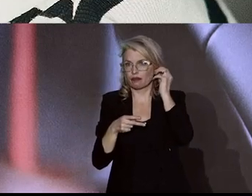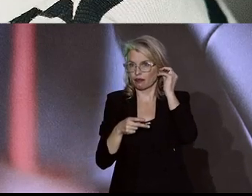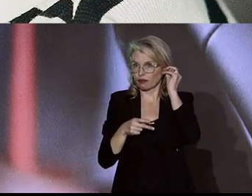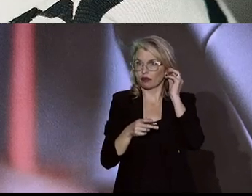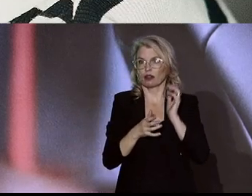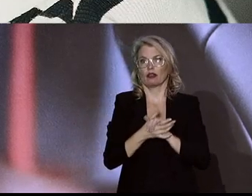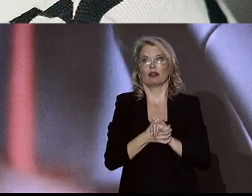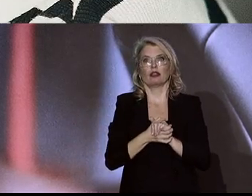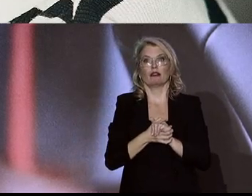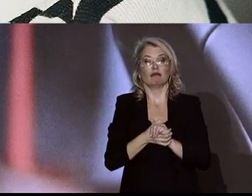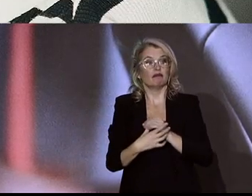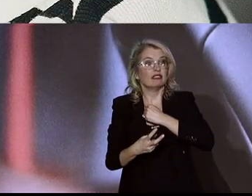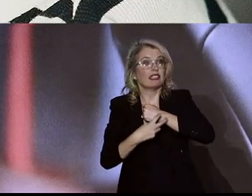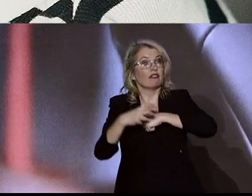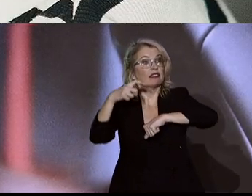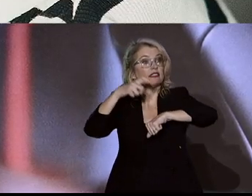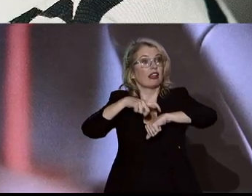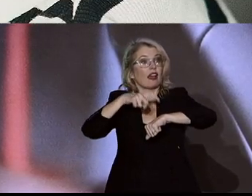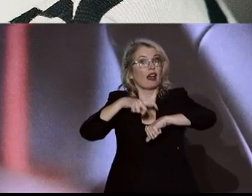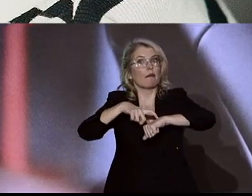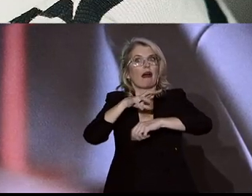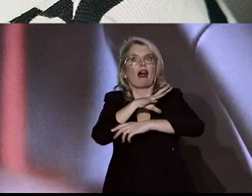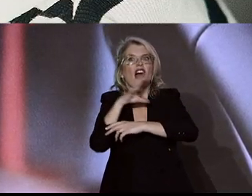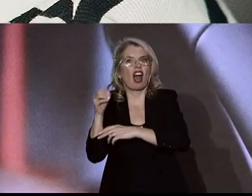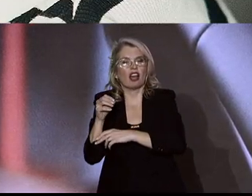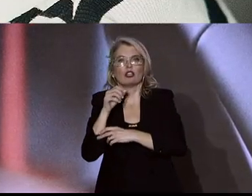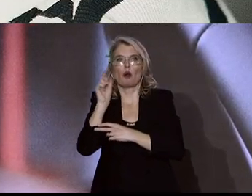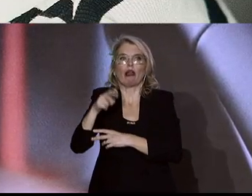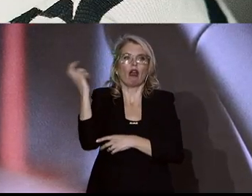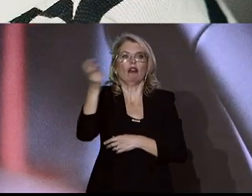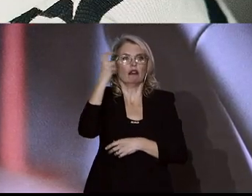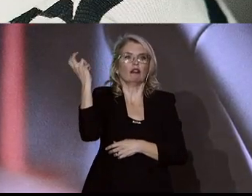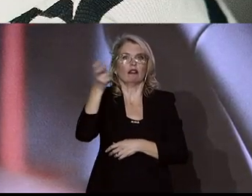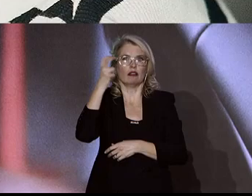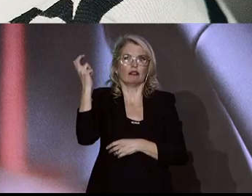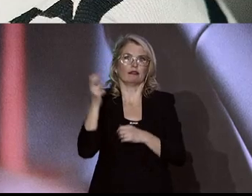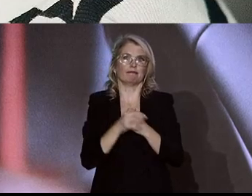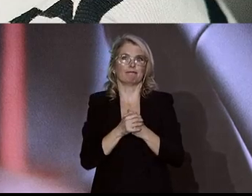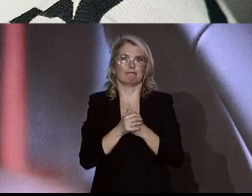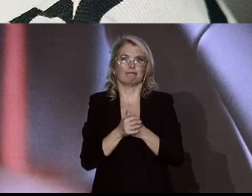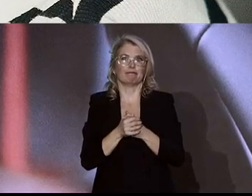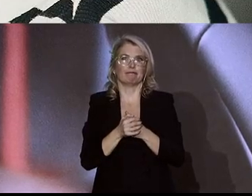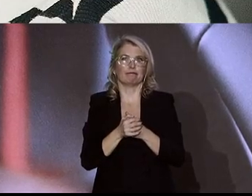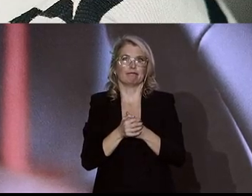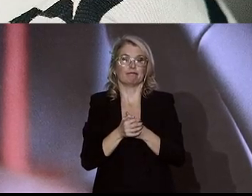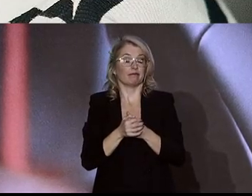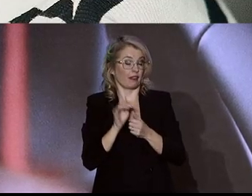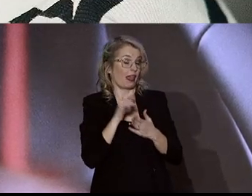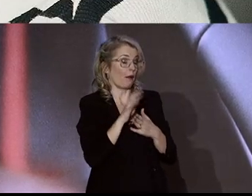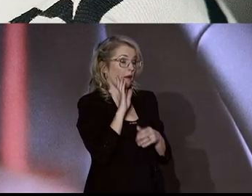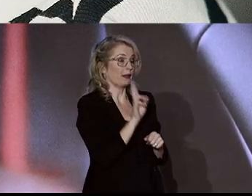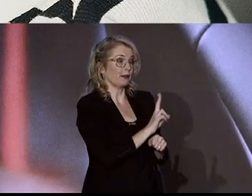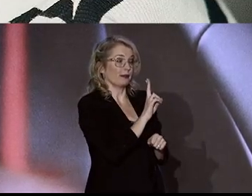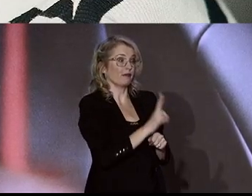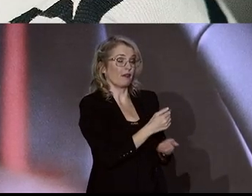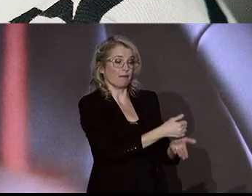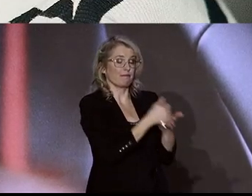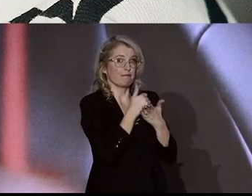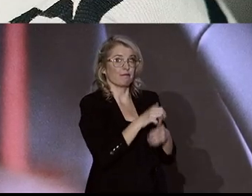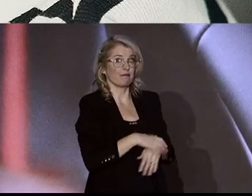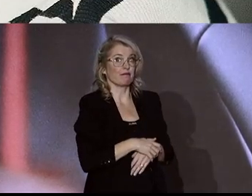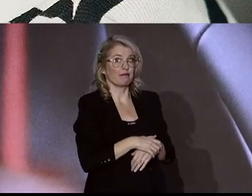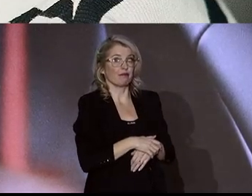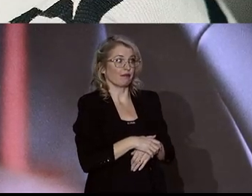your route, thus saving you time and unnecessary driving. Now that would be useful.